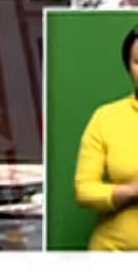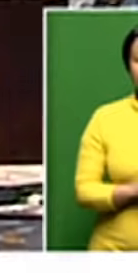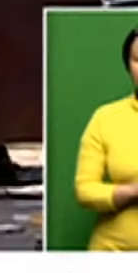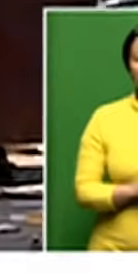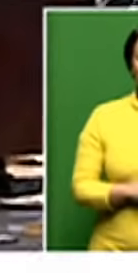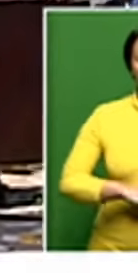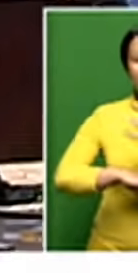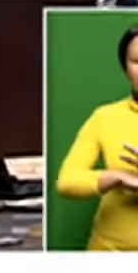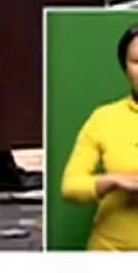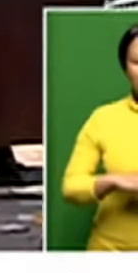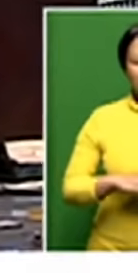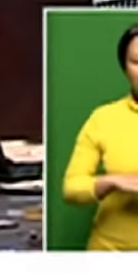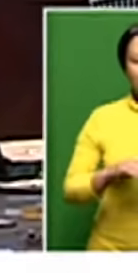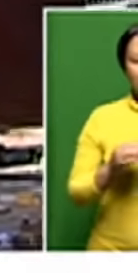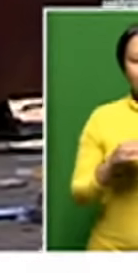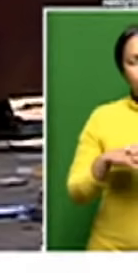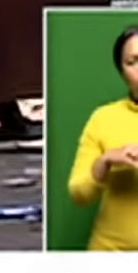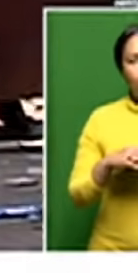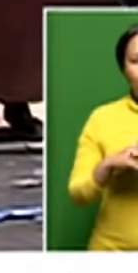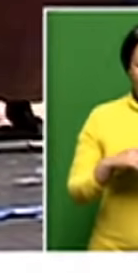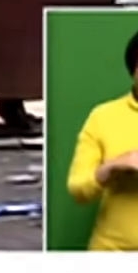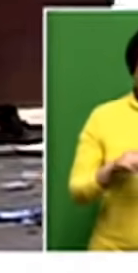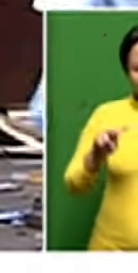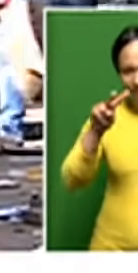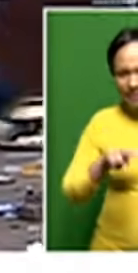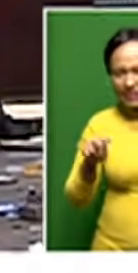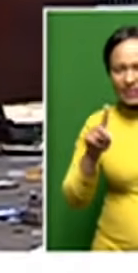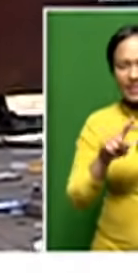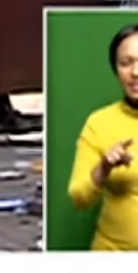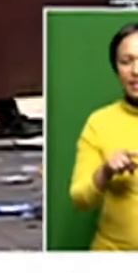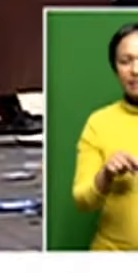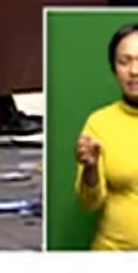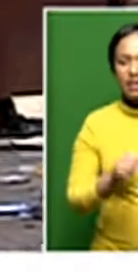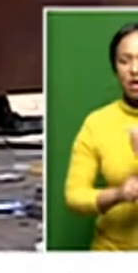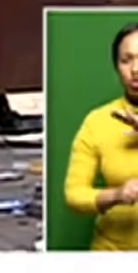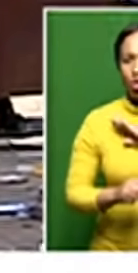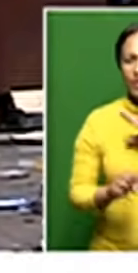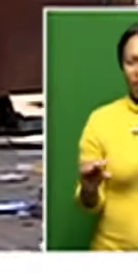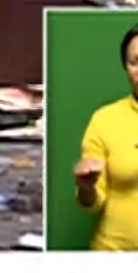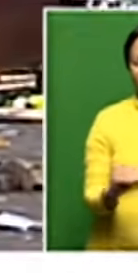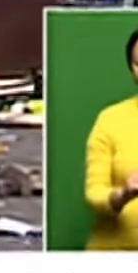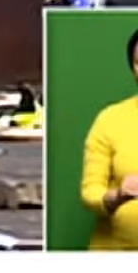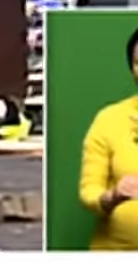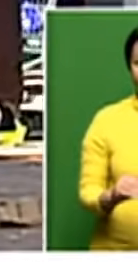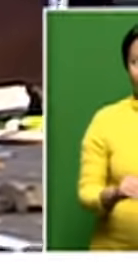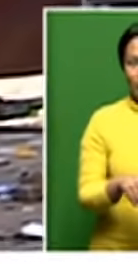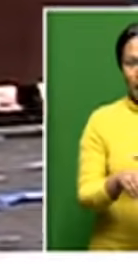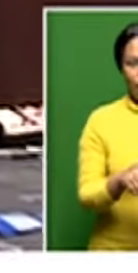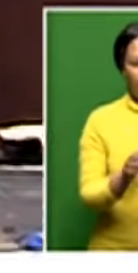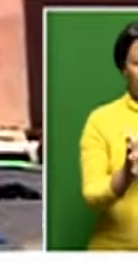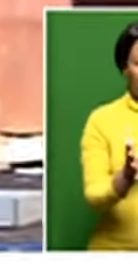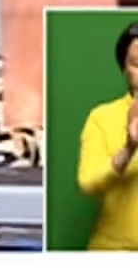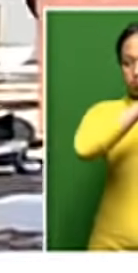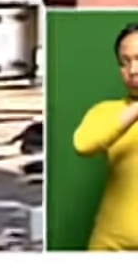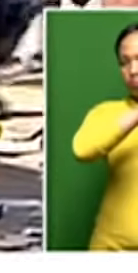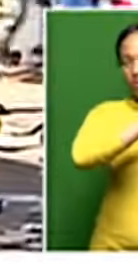48 hours to see more police on the ground and also to see the deployment of the soldiers. By then, it was absolutely mayhem in